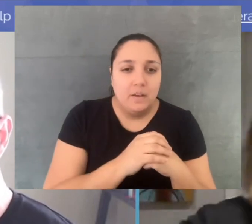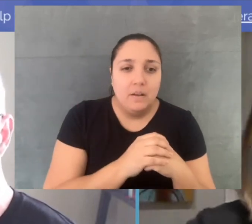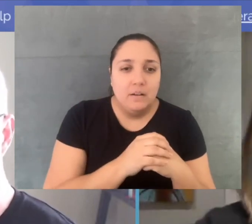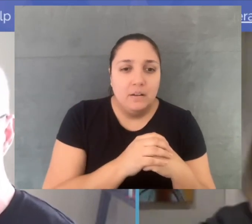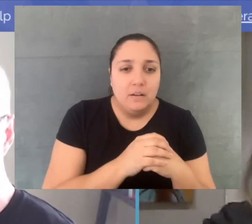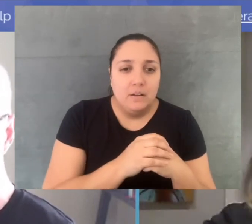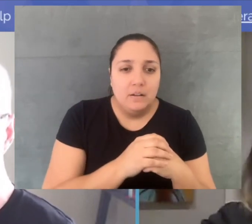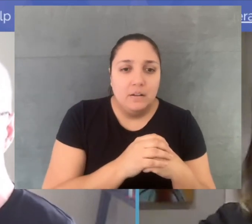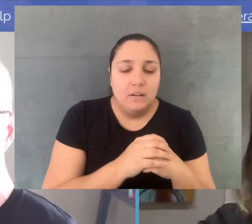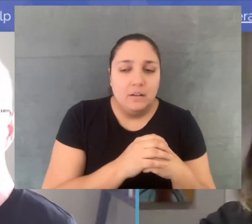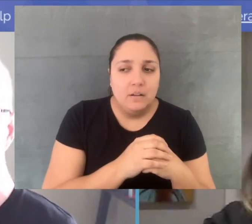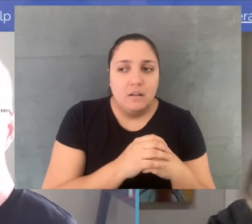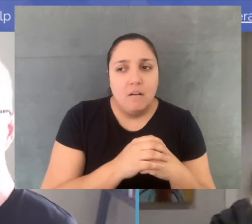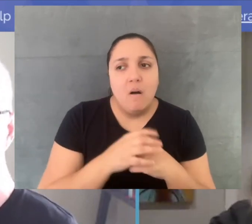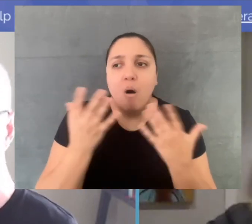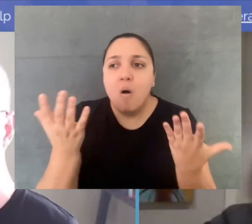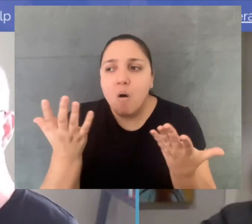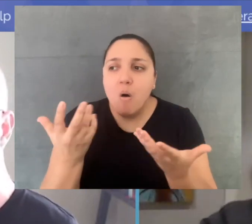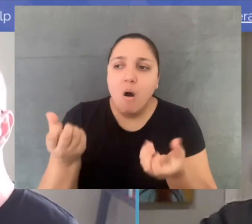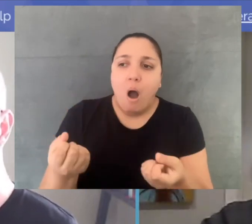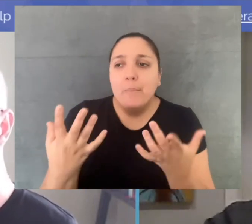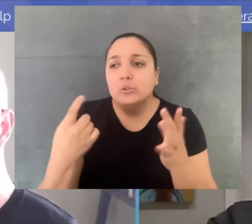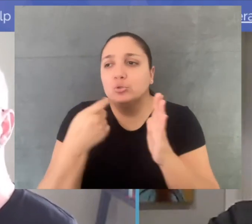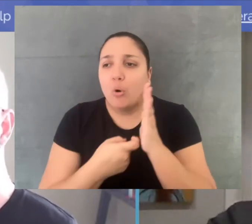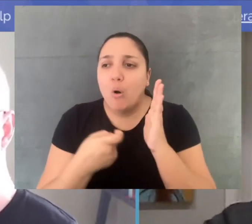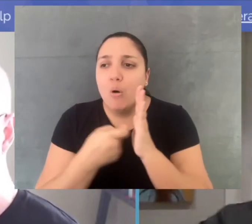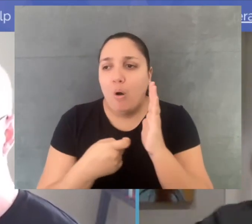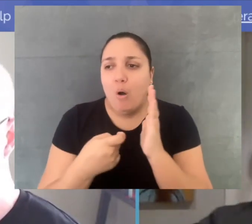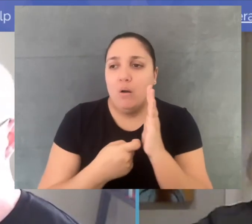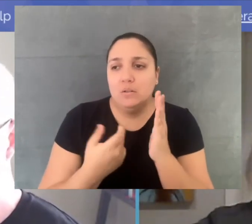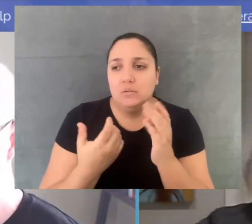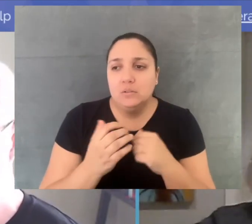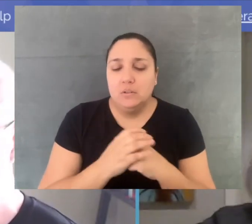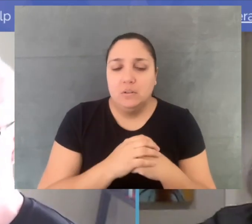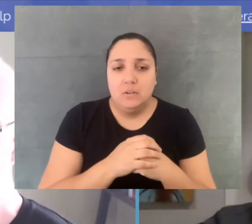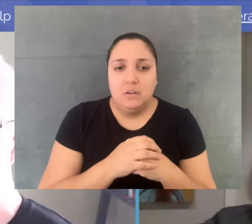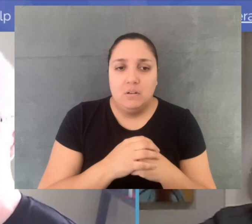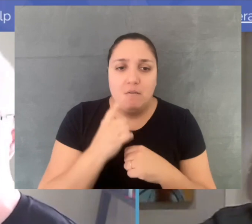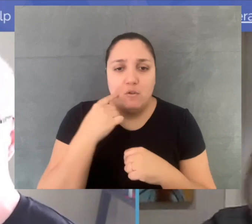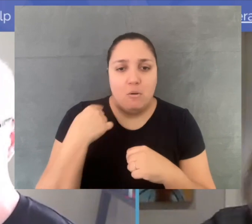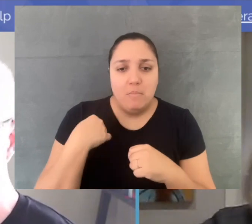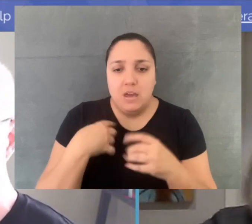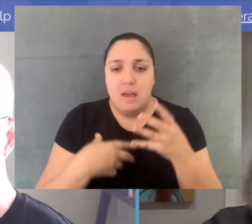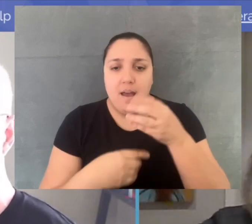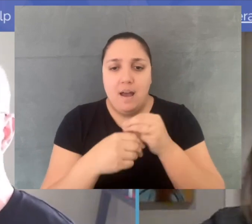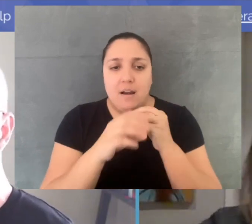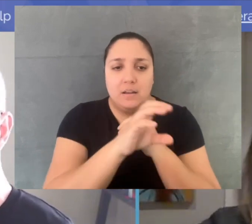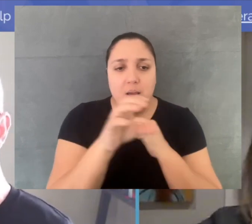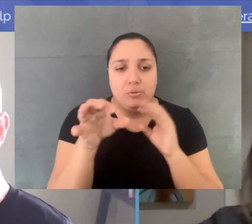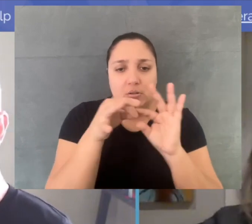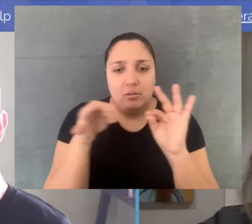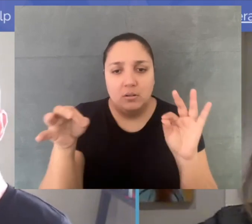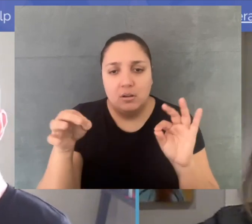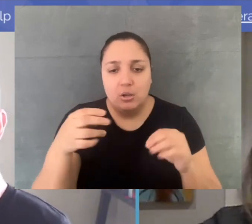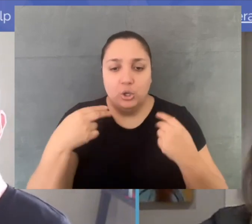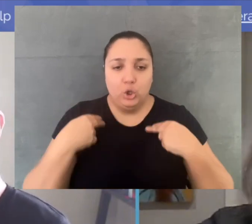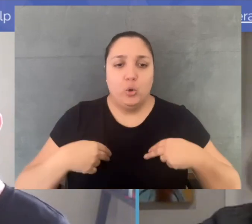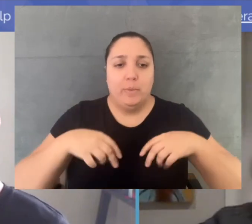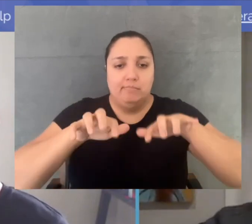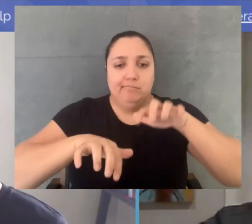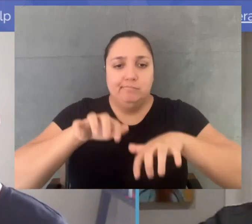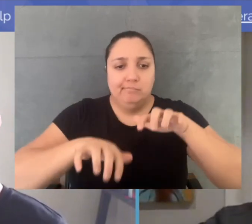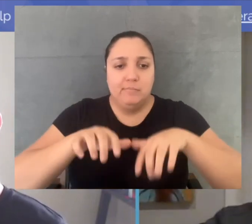bit earlier, is, well, what's the cost for me to do this? Like, for me to do captioning or